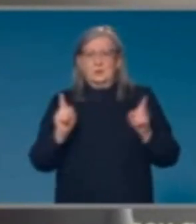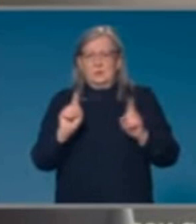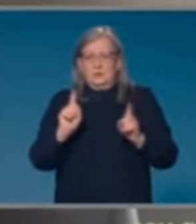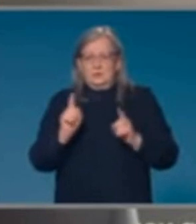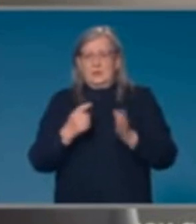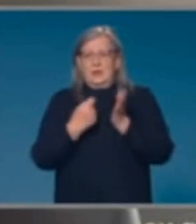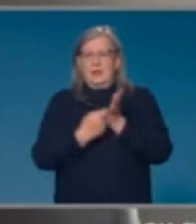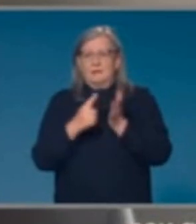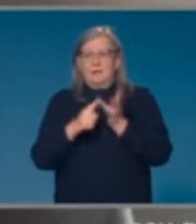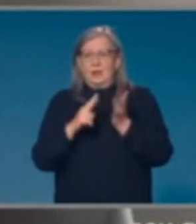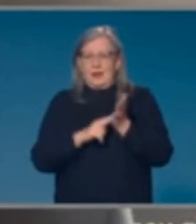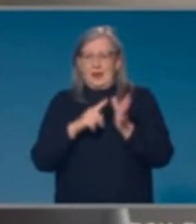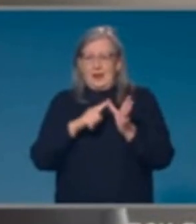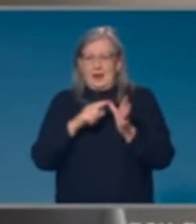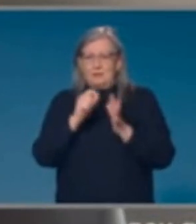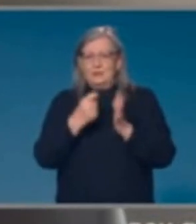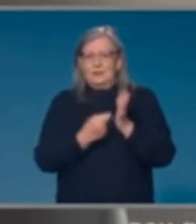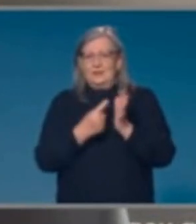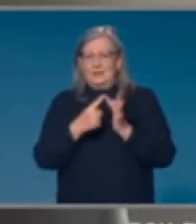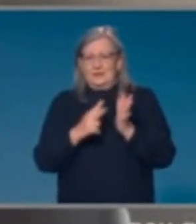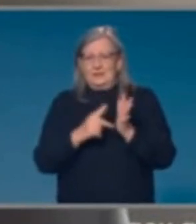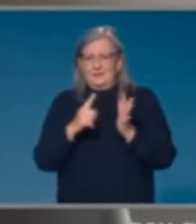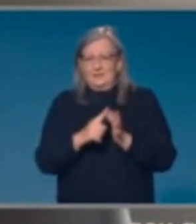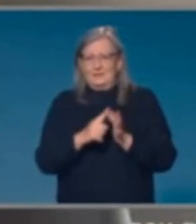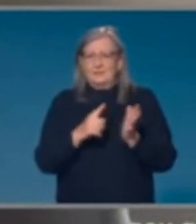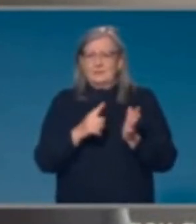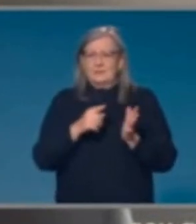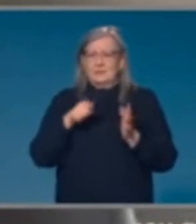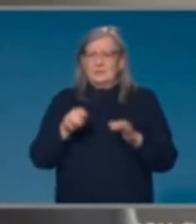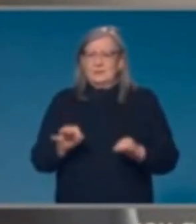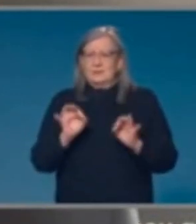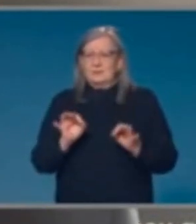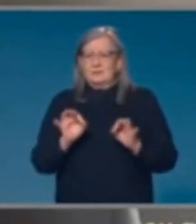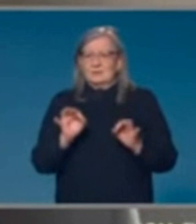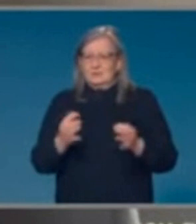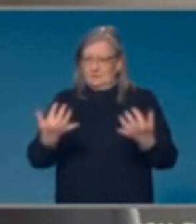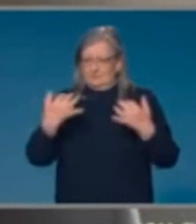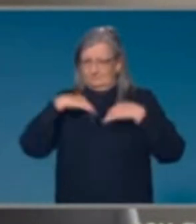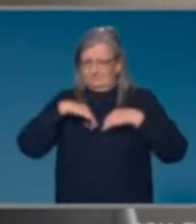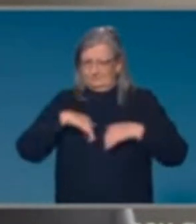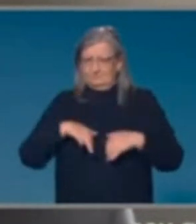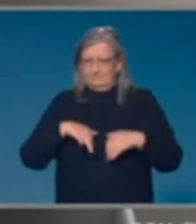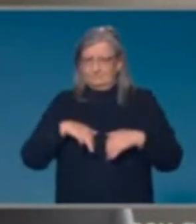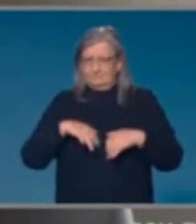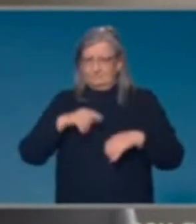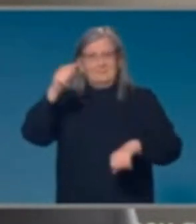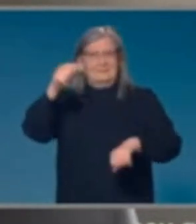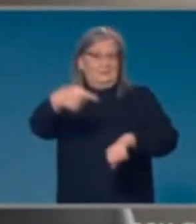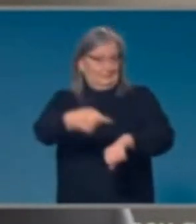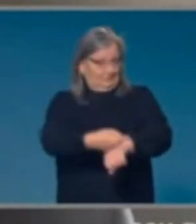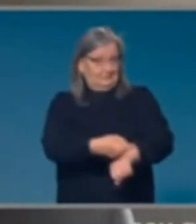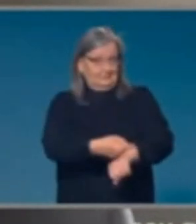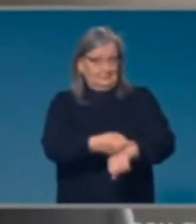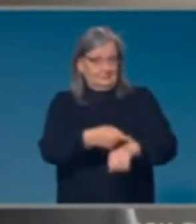monoclonal antibody. It's given in the hospital environment as an intravenous treatment. What that